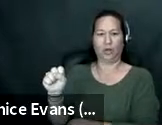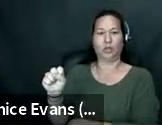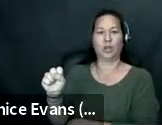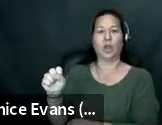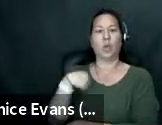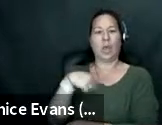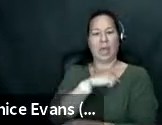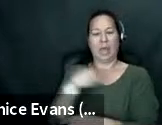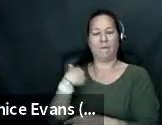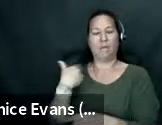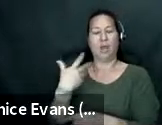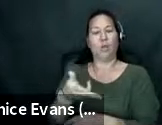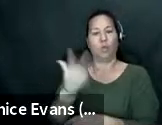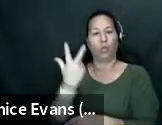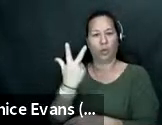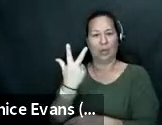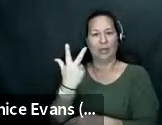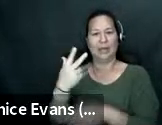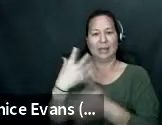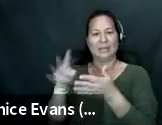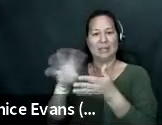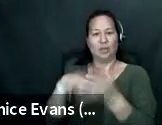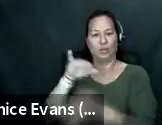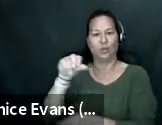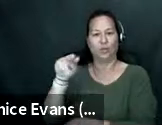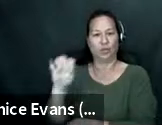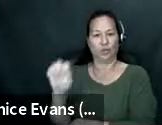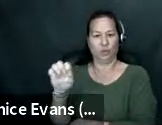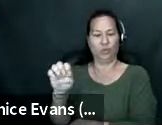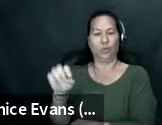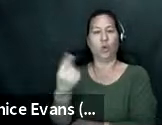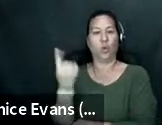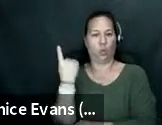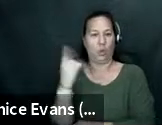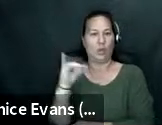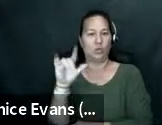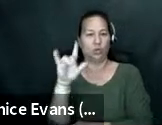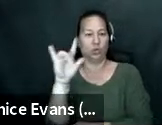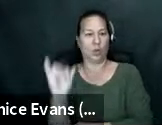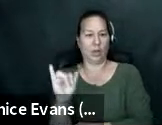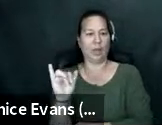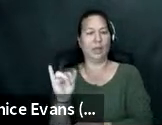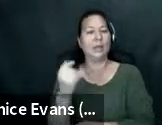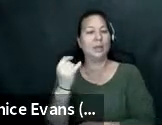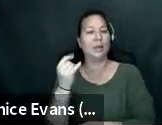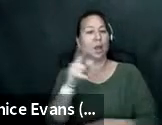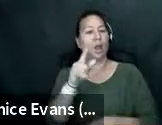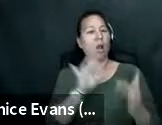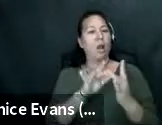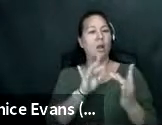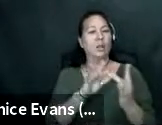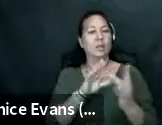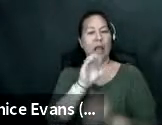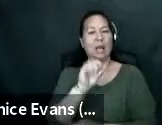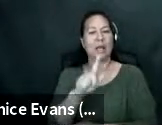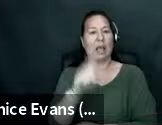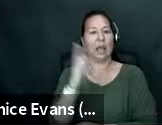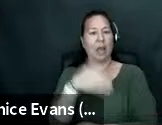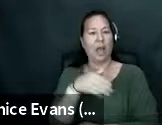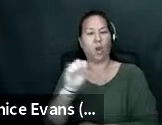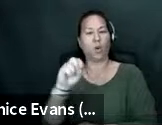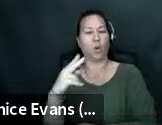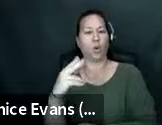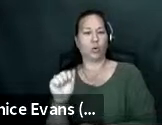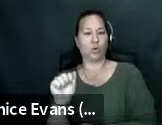in July. Please also contact the Cal OSHA Regional and District Office with